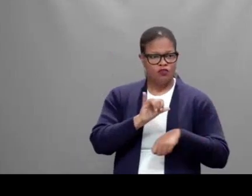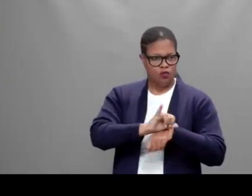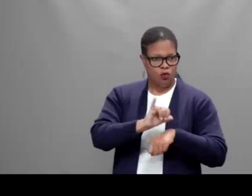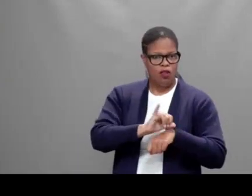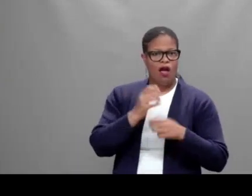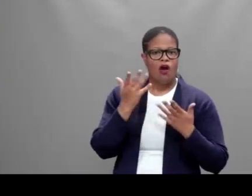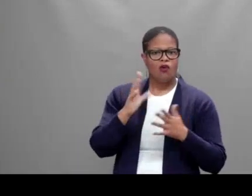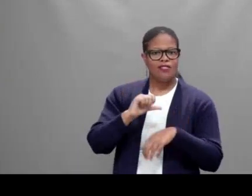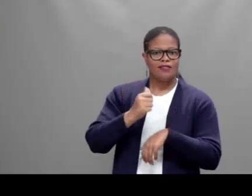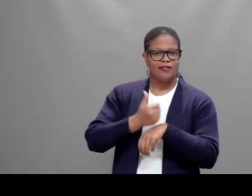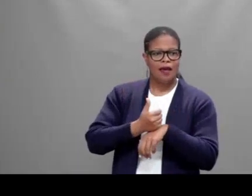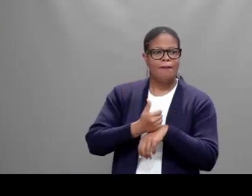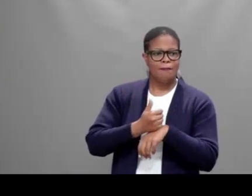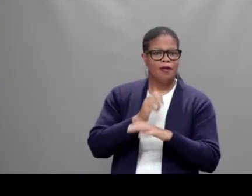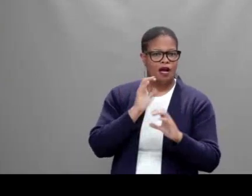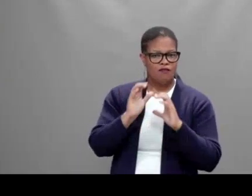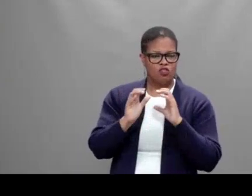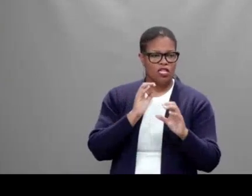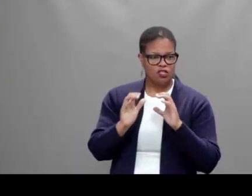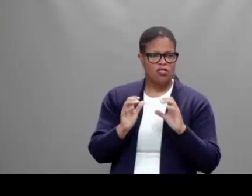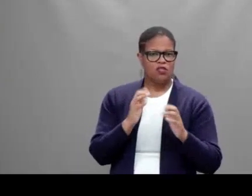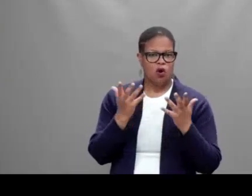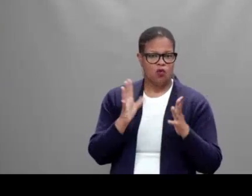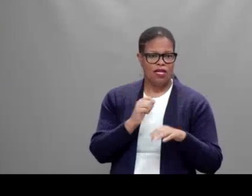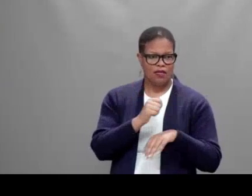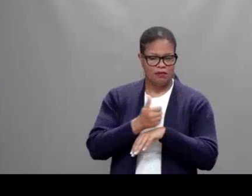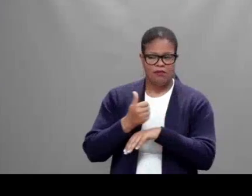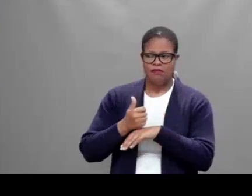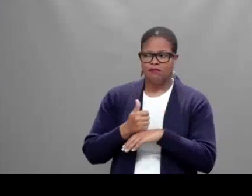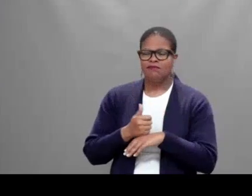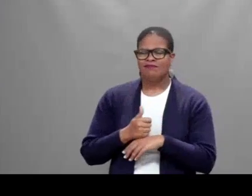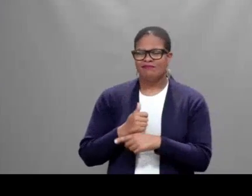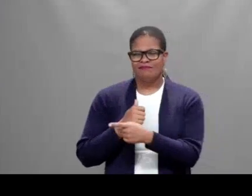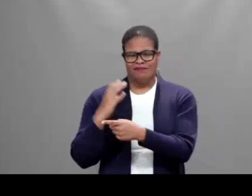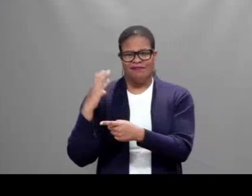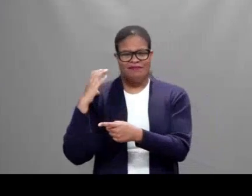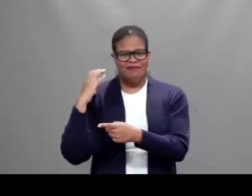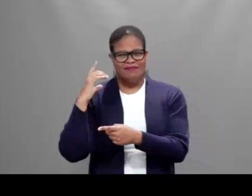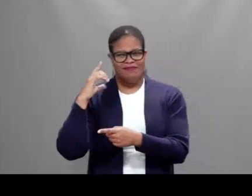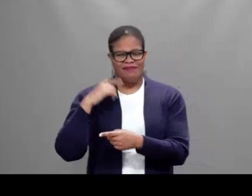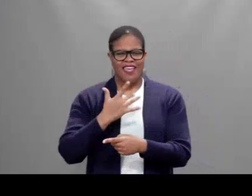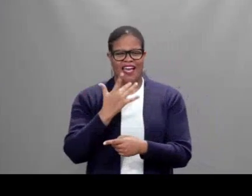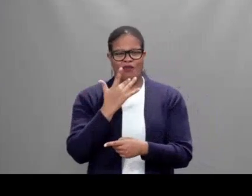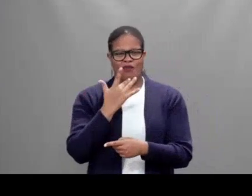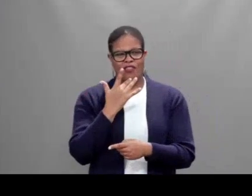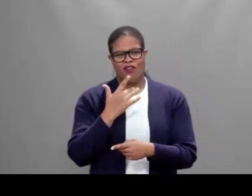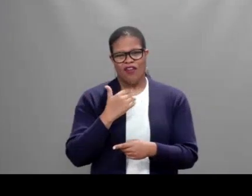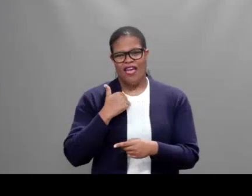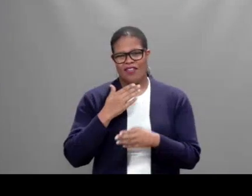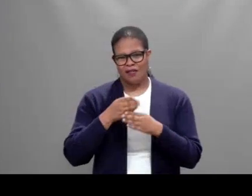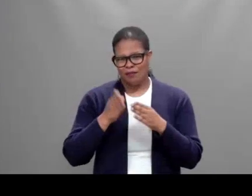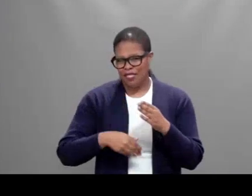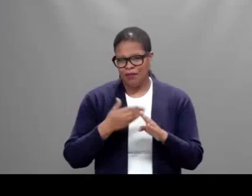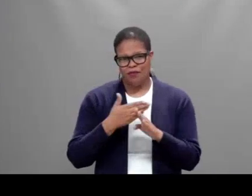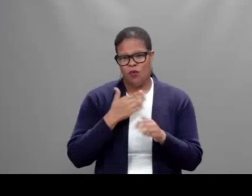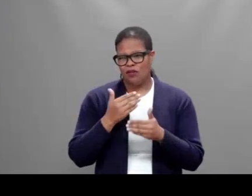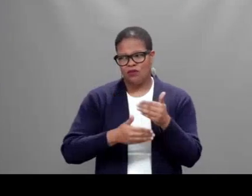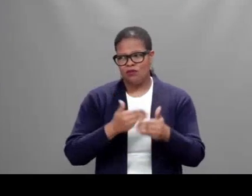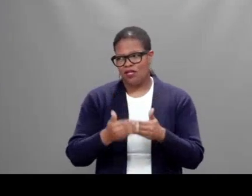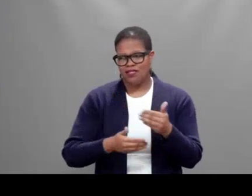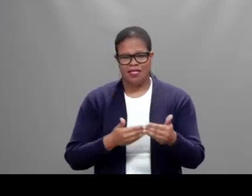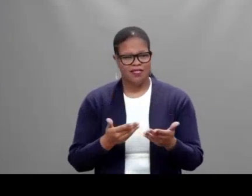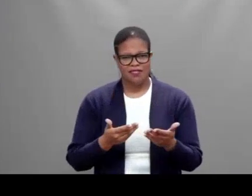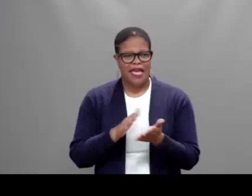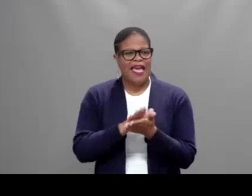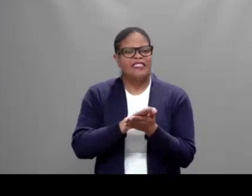I set up some conversations. So I think I'd rather have it complete before we go through the process. As complete